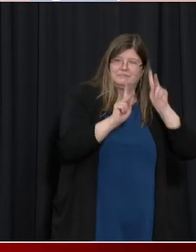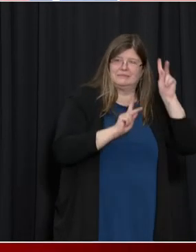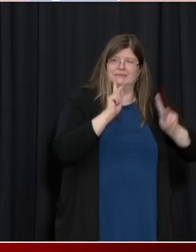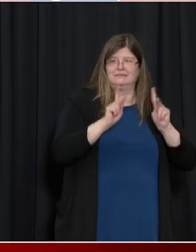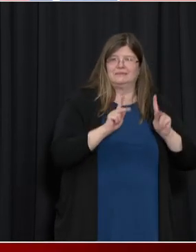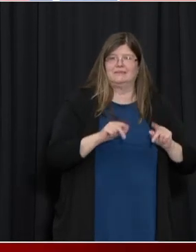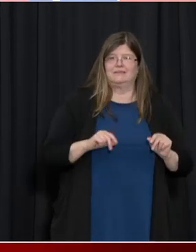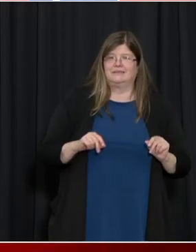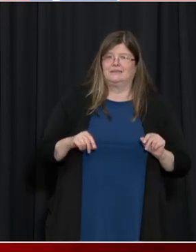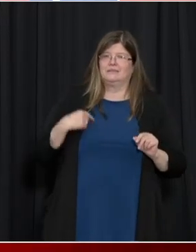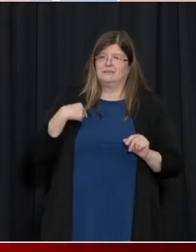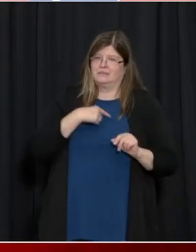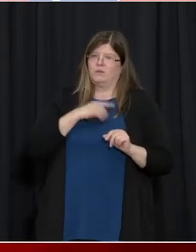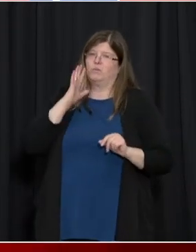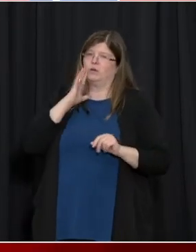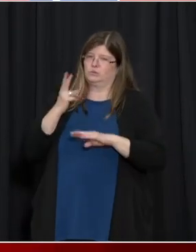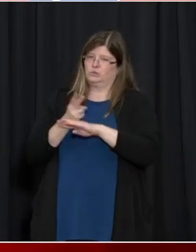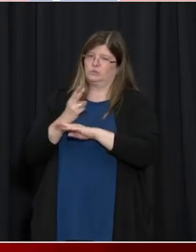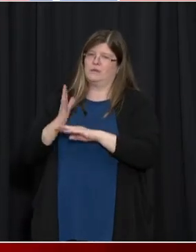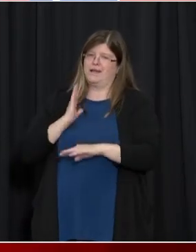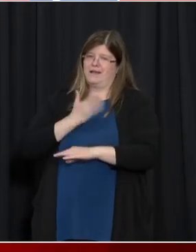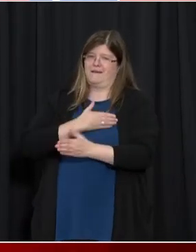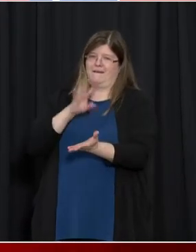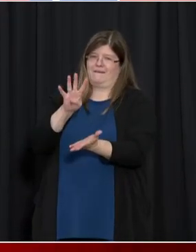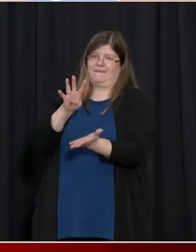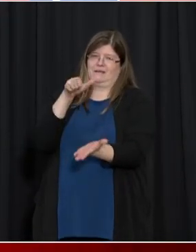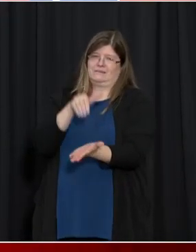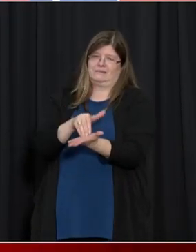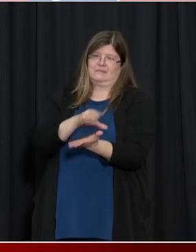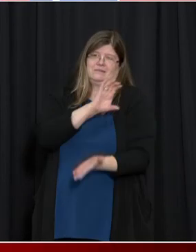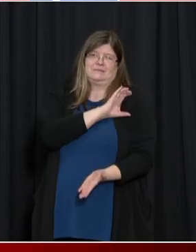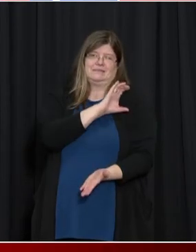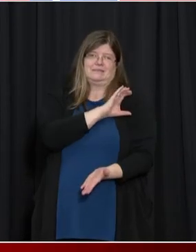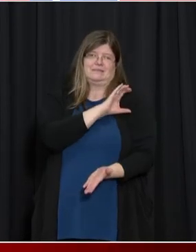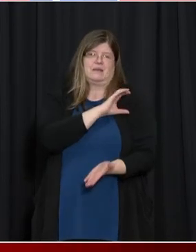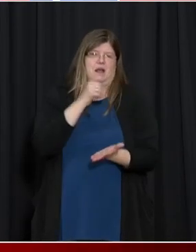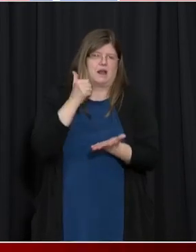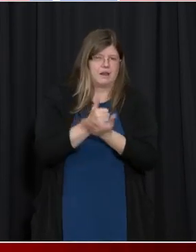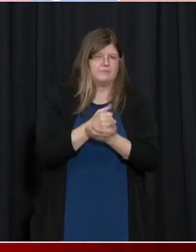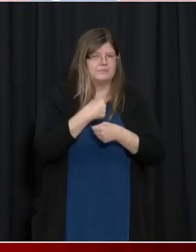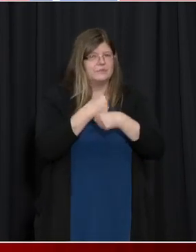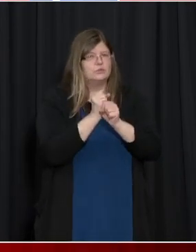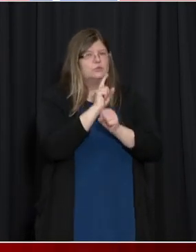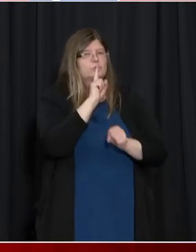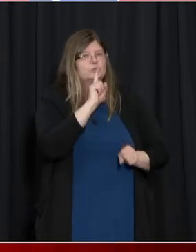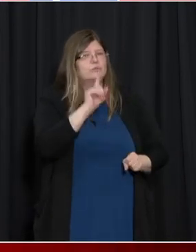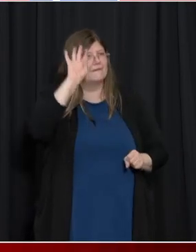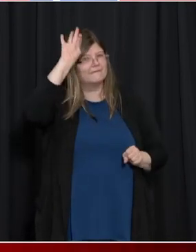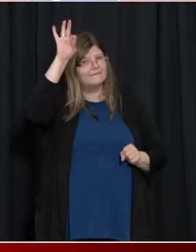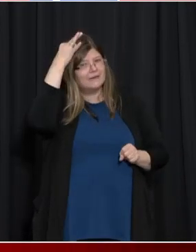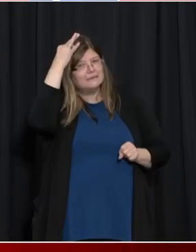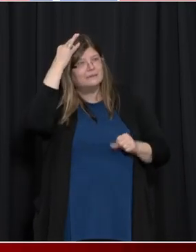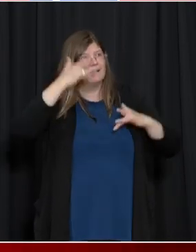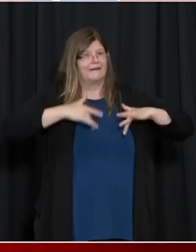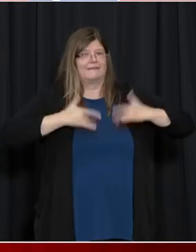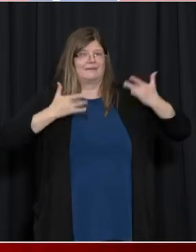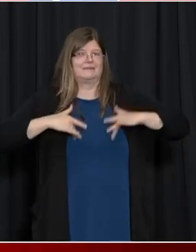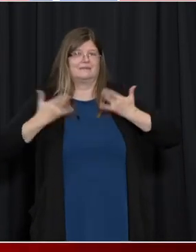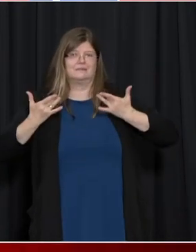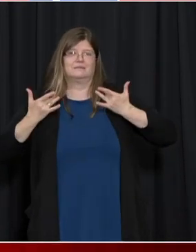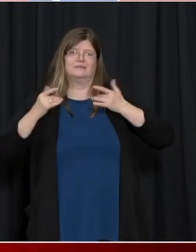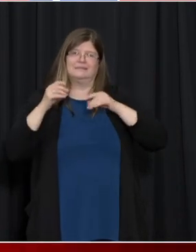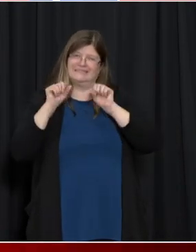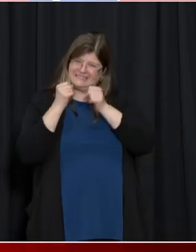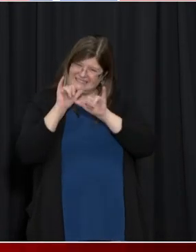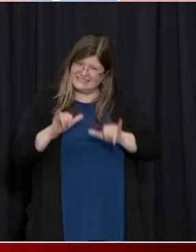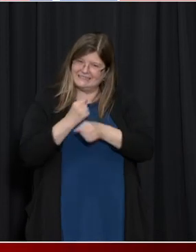we can have safe federal events. And that is generally our interaction with